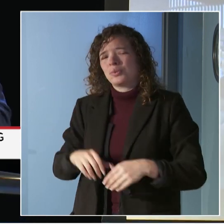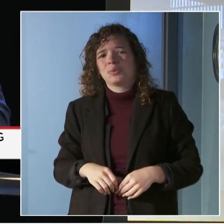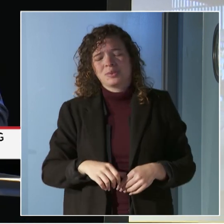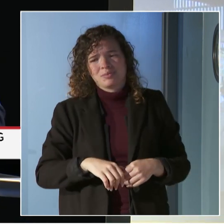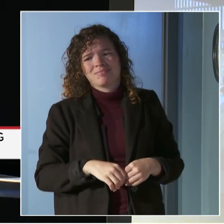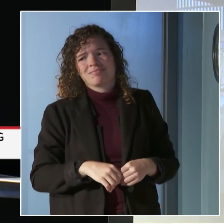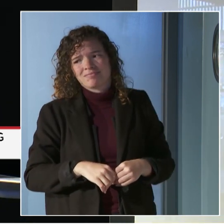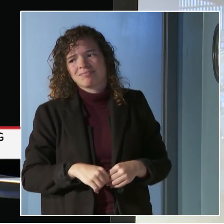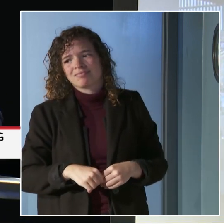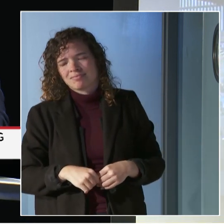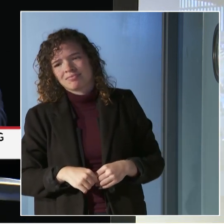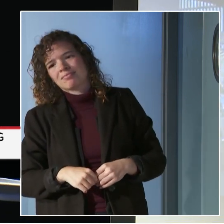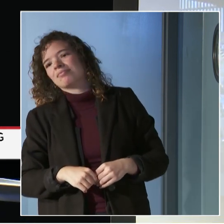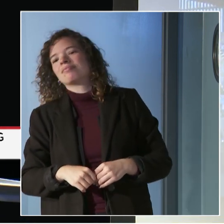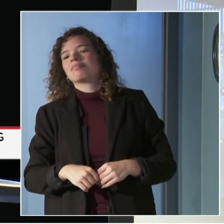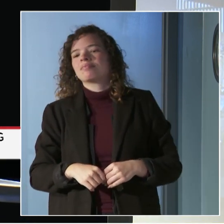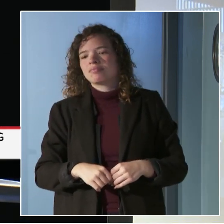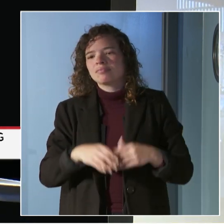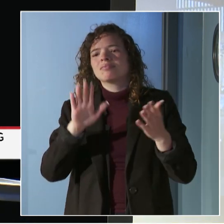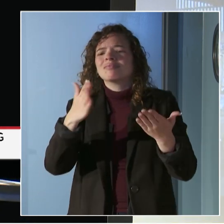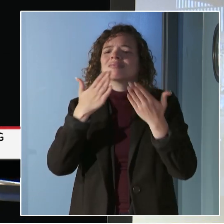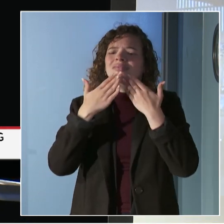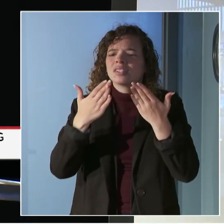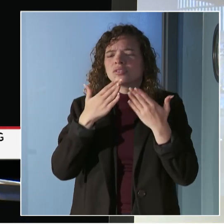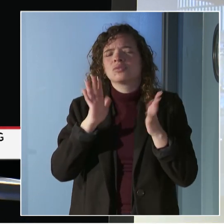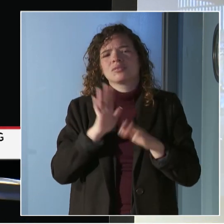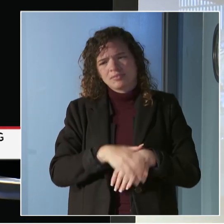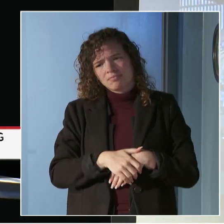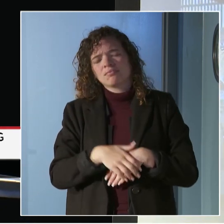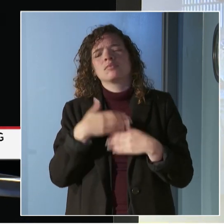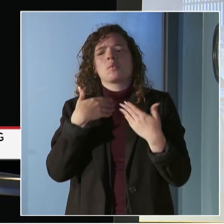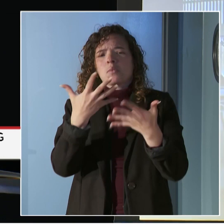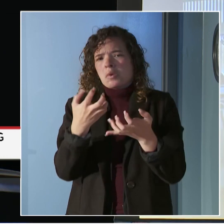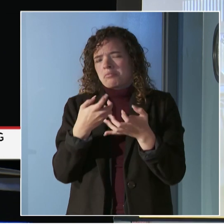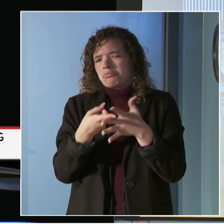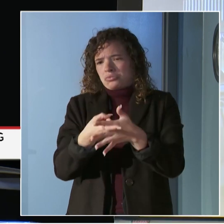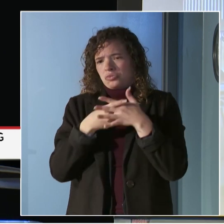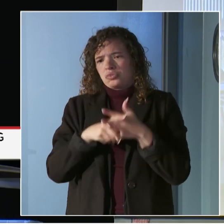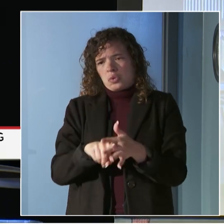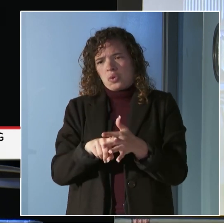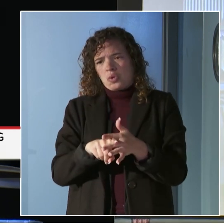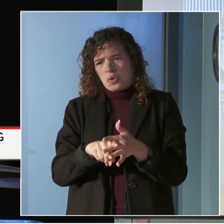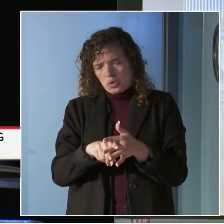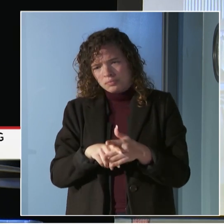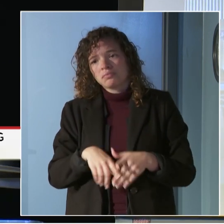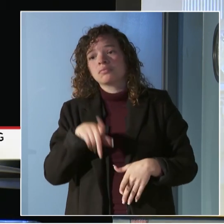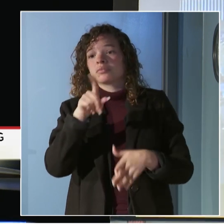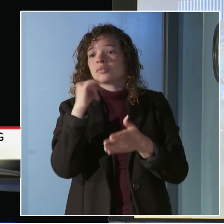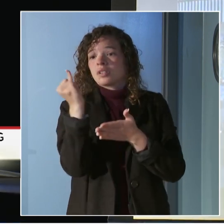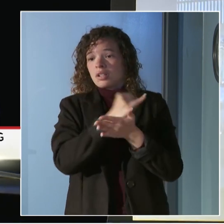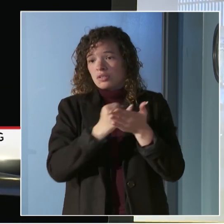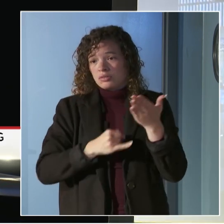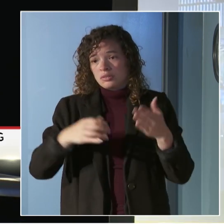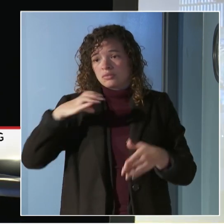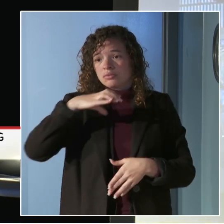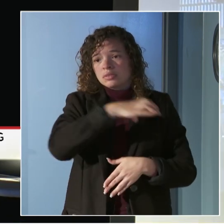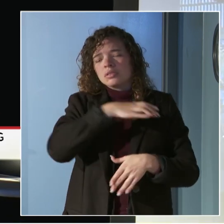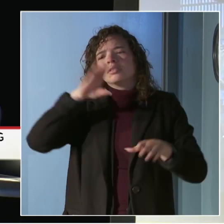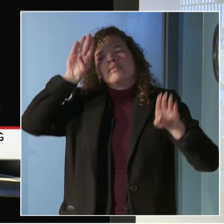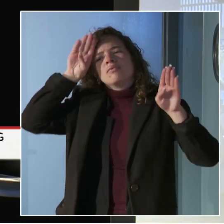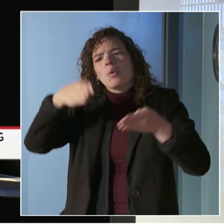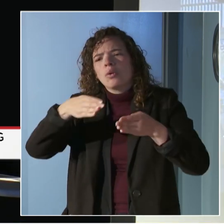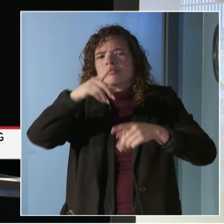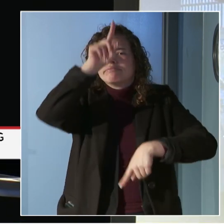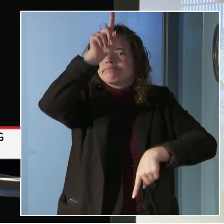Well, let me start by saying in all public meetings at the Arts Commission, with the keen sensitivity to the diversity of our constituents, we introduce ourselves